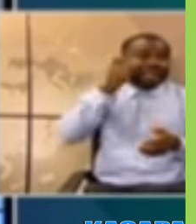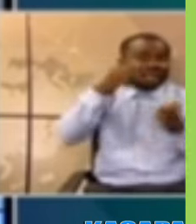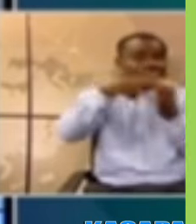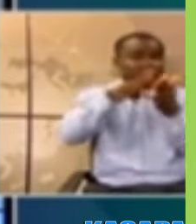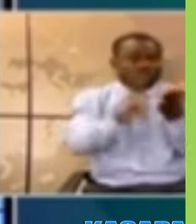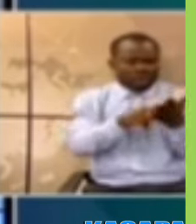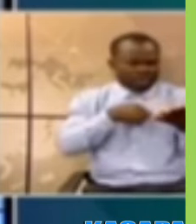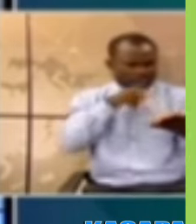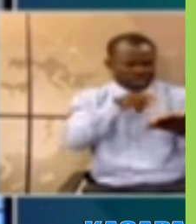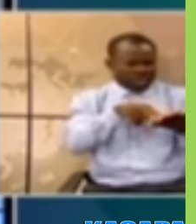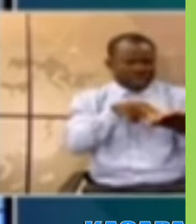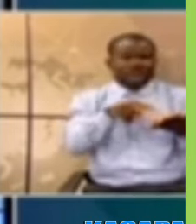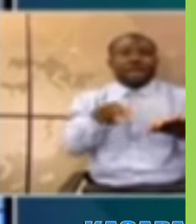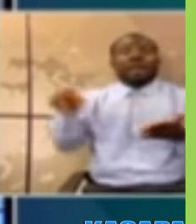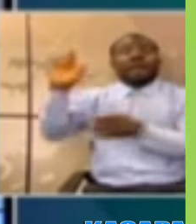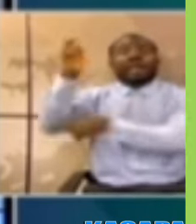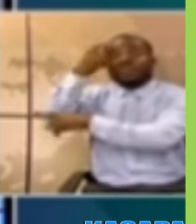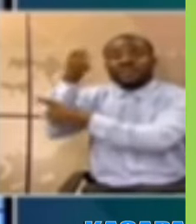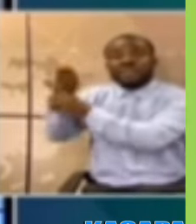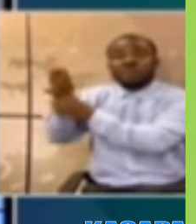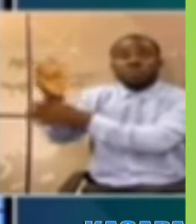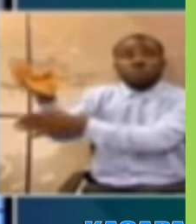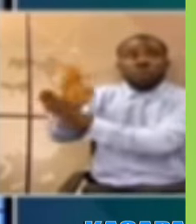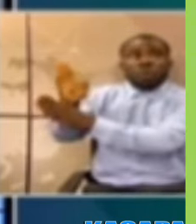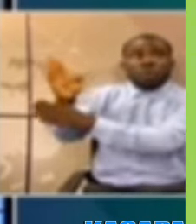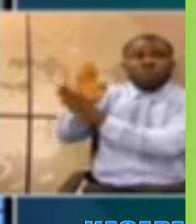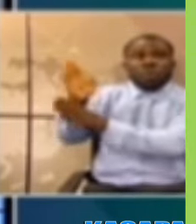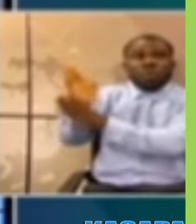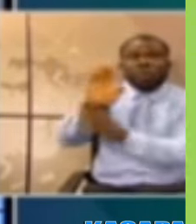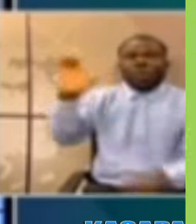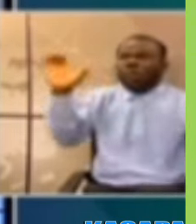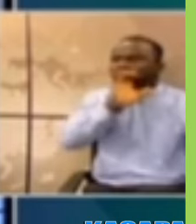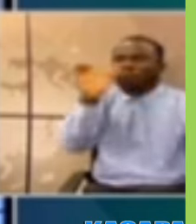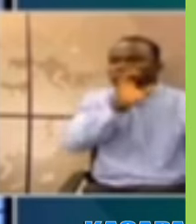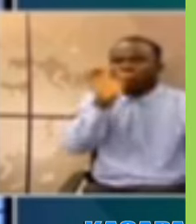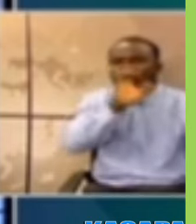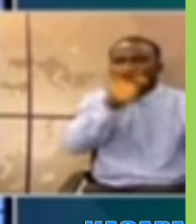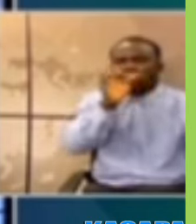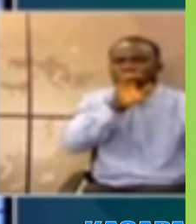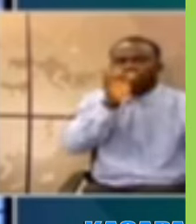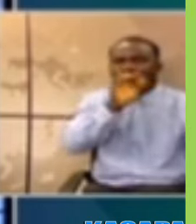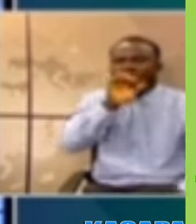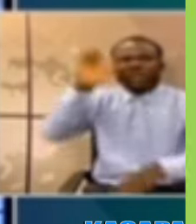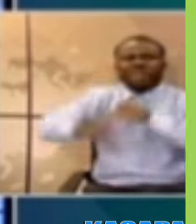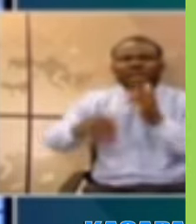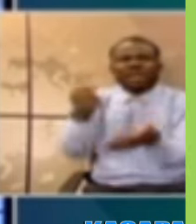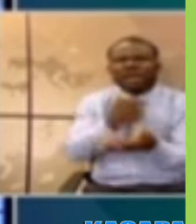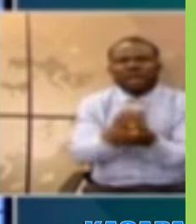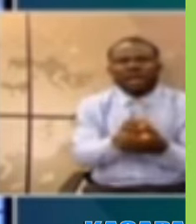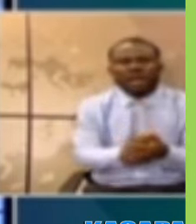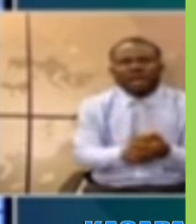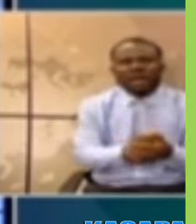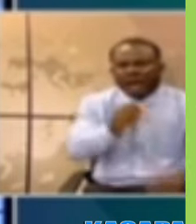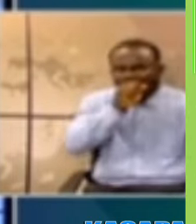sem e na so we aye Ghana the e-commerce proper bibini wo na the name of time